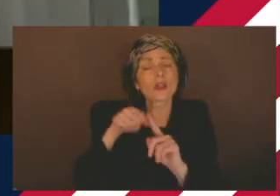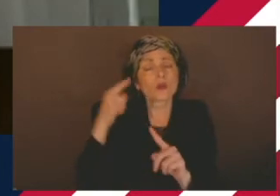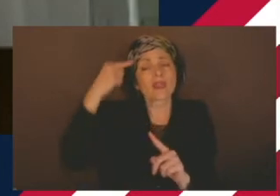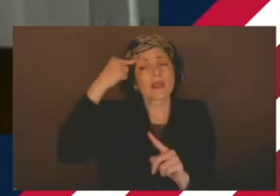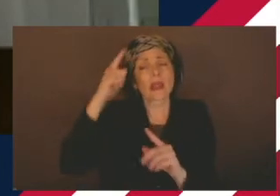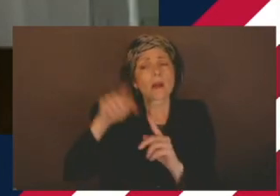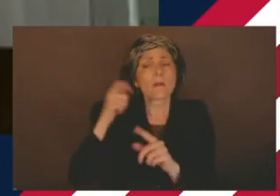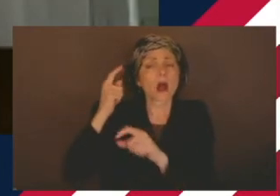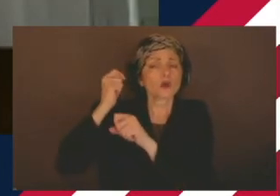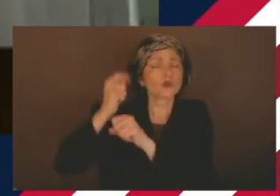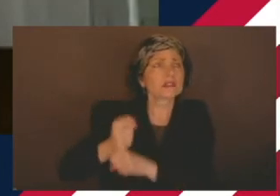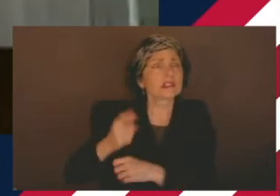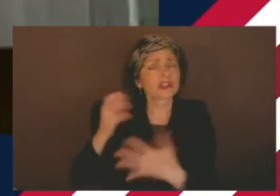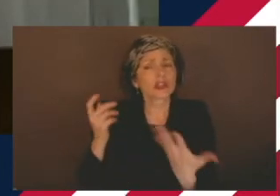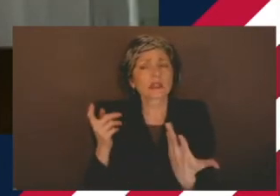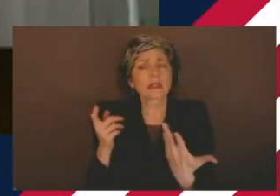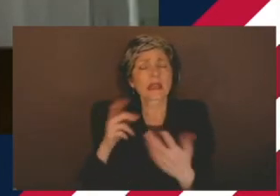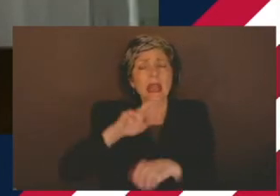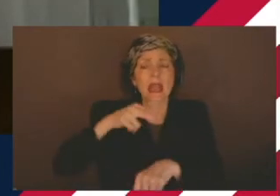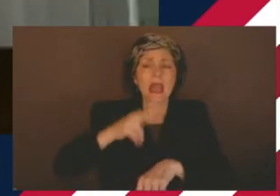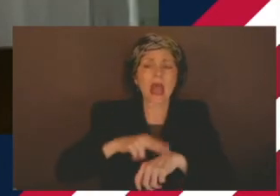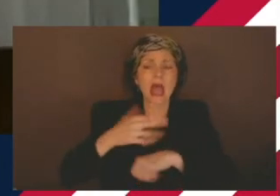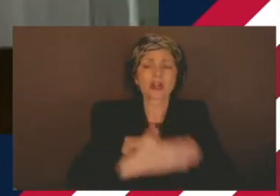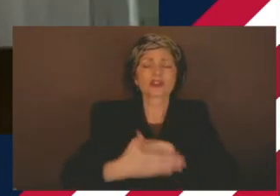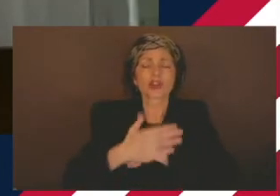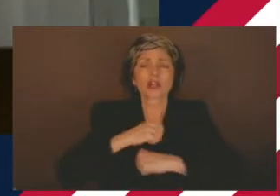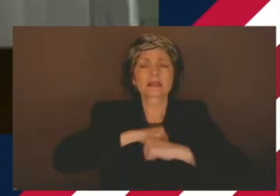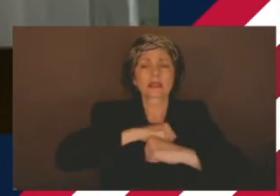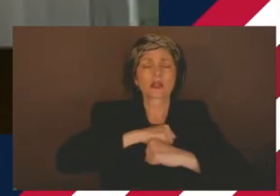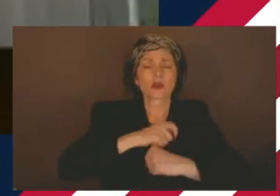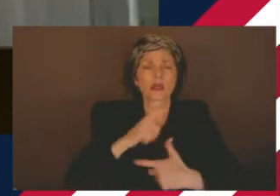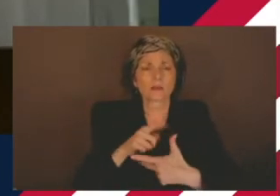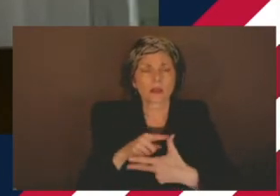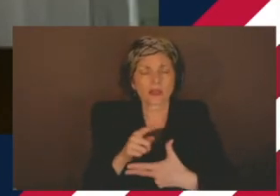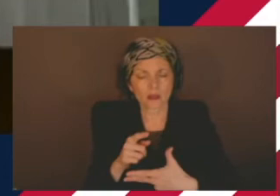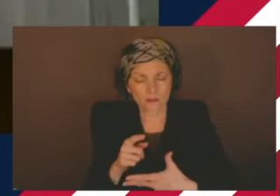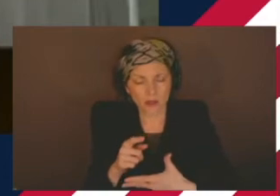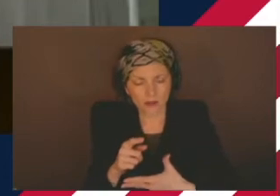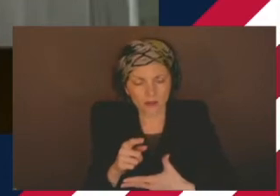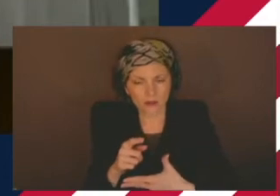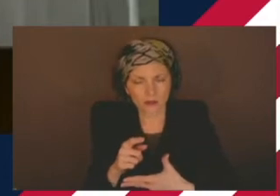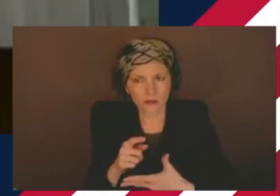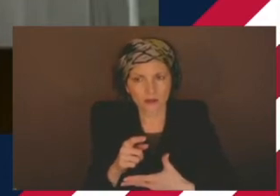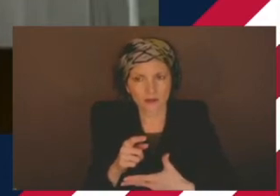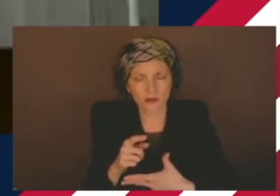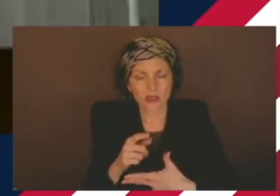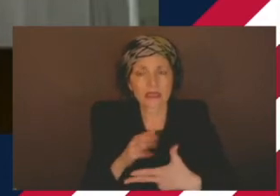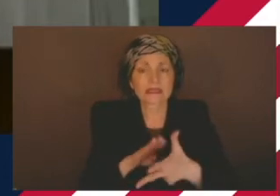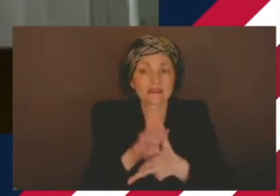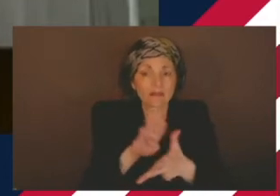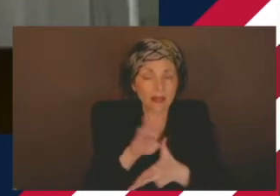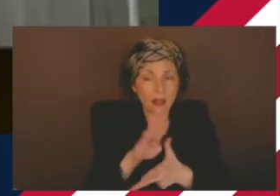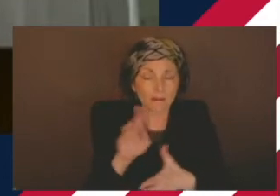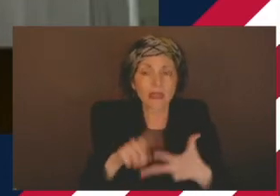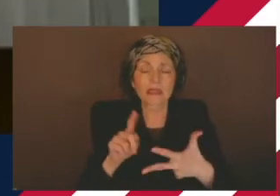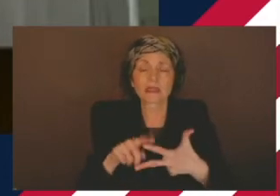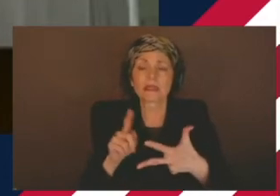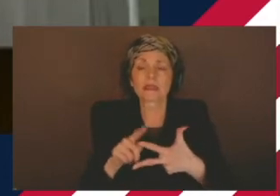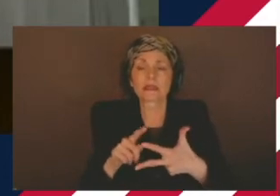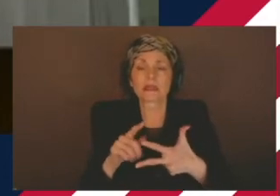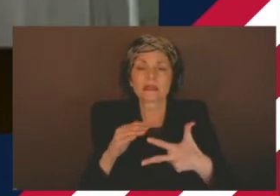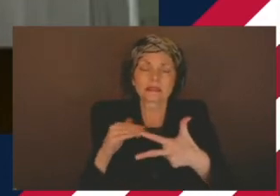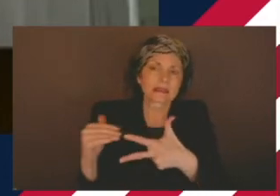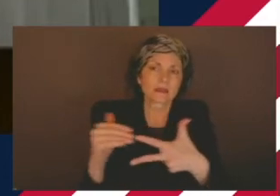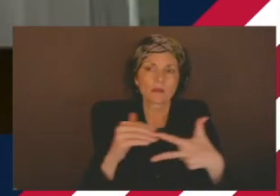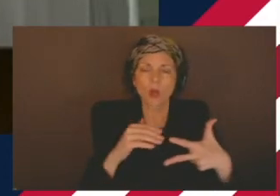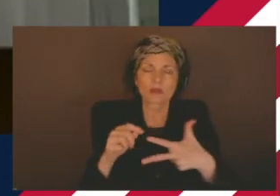about development, you think about diplomacy, and you think about defense. But in recent years, it seems like one of the lessons for the